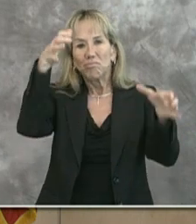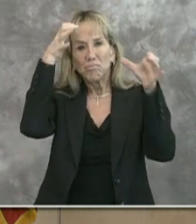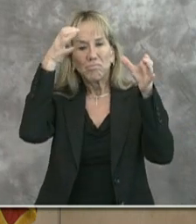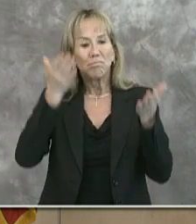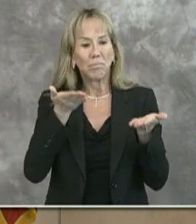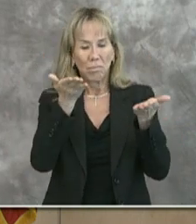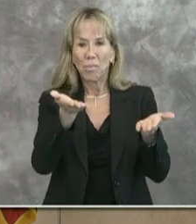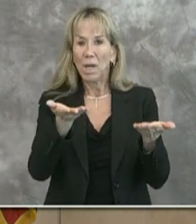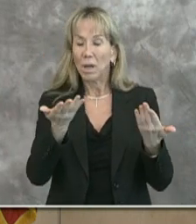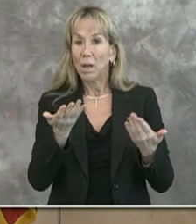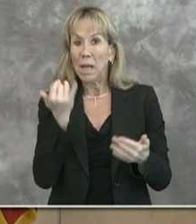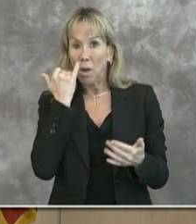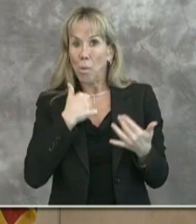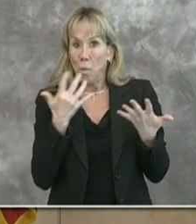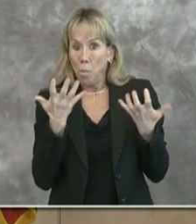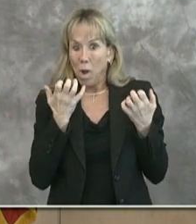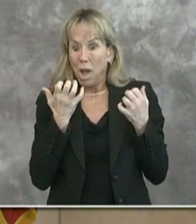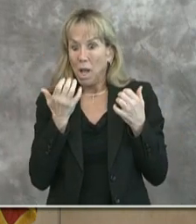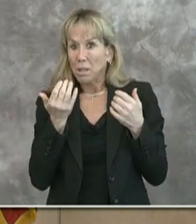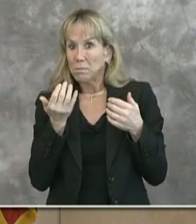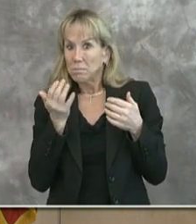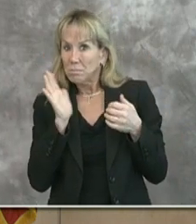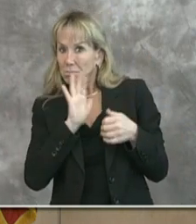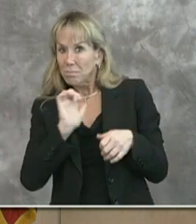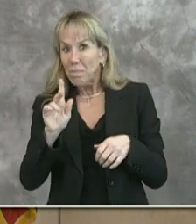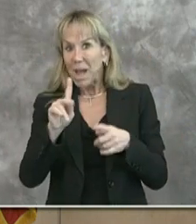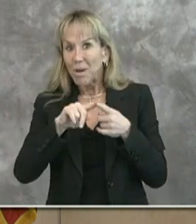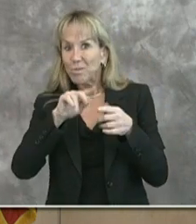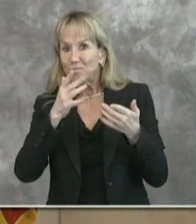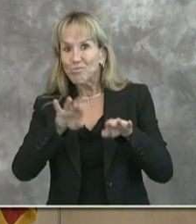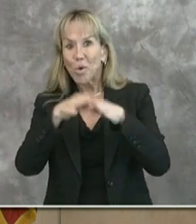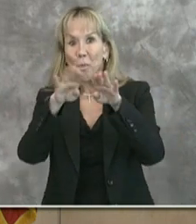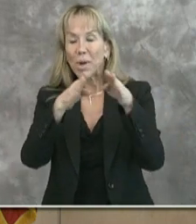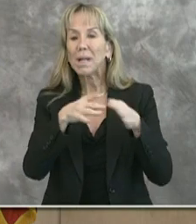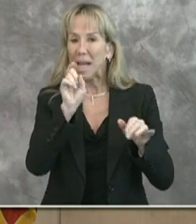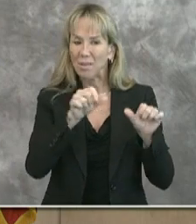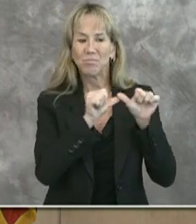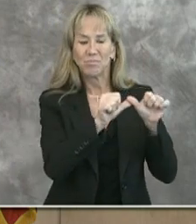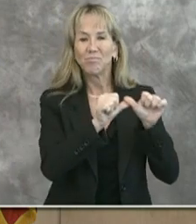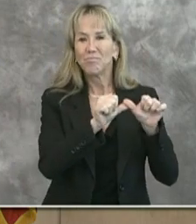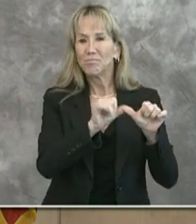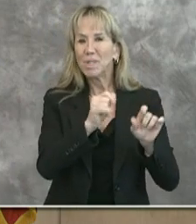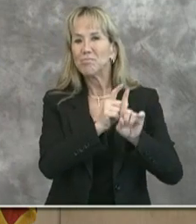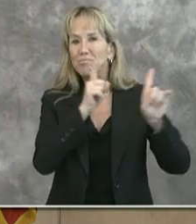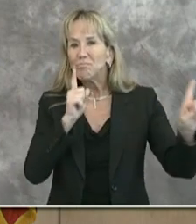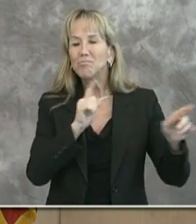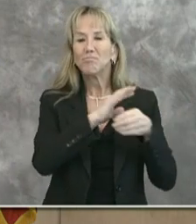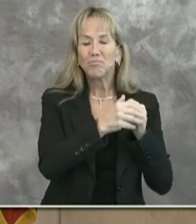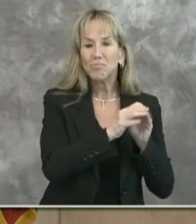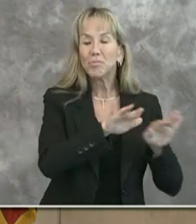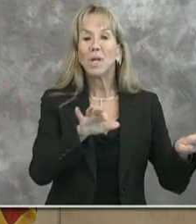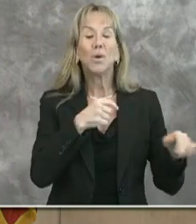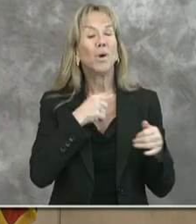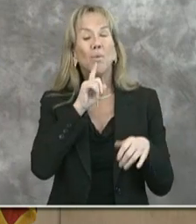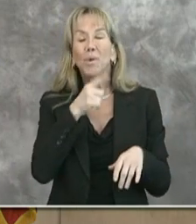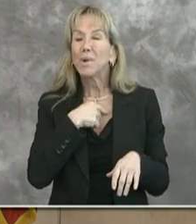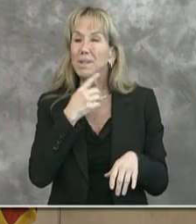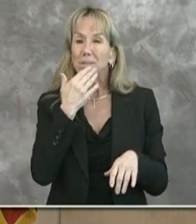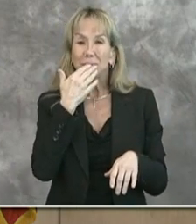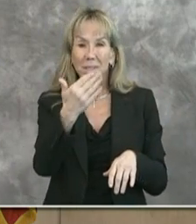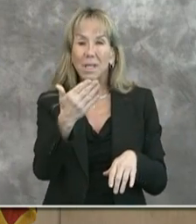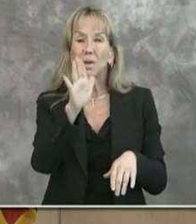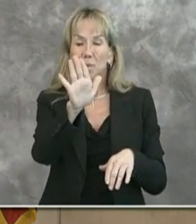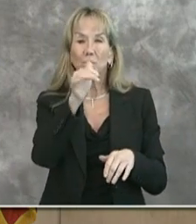reopen. We will be providing more details later and in the days to come, and we thank you for your patience and